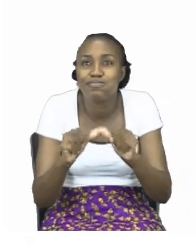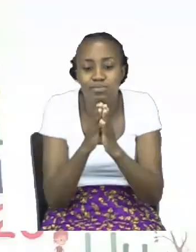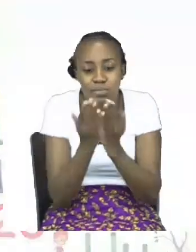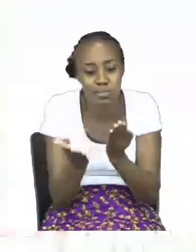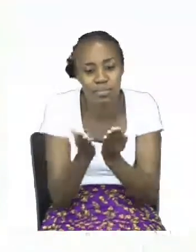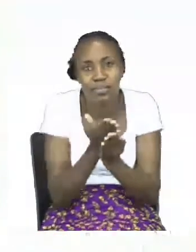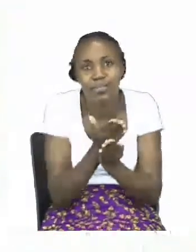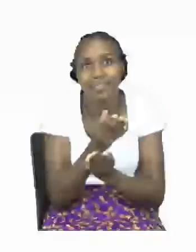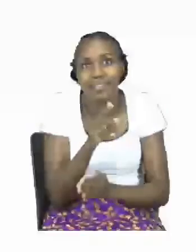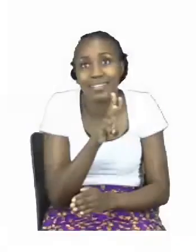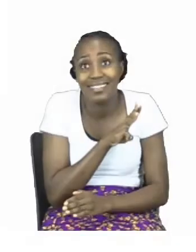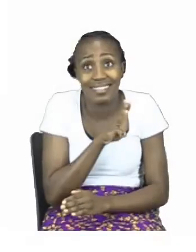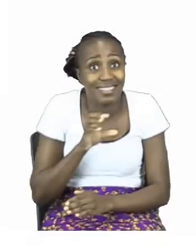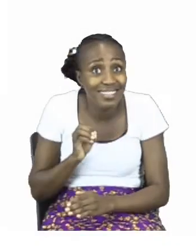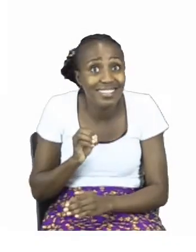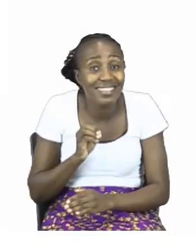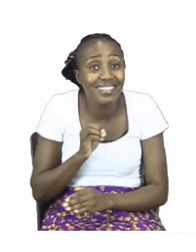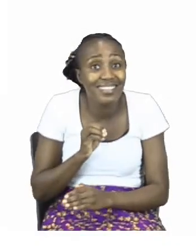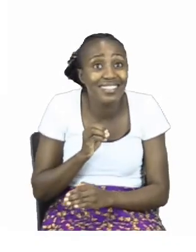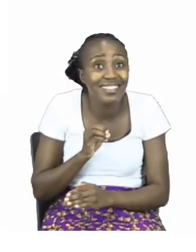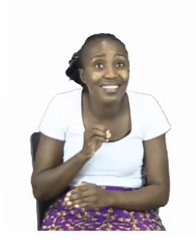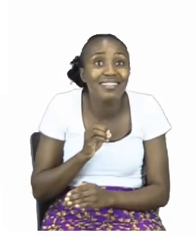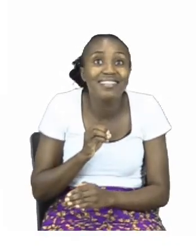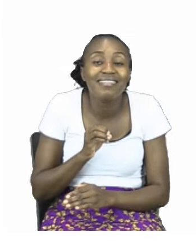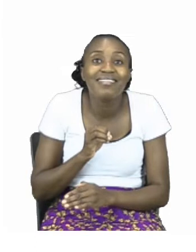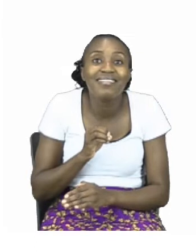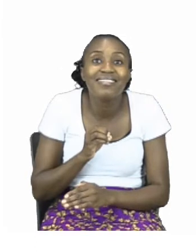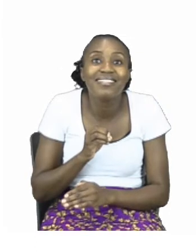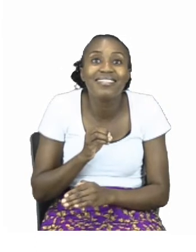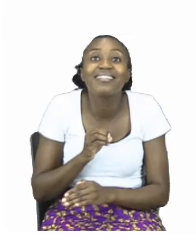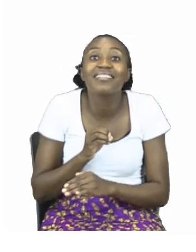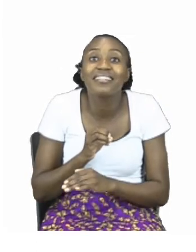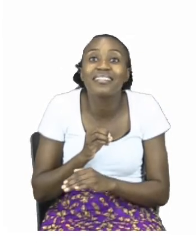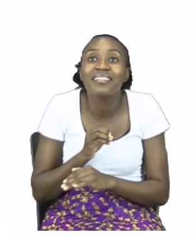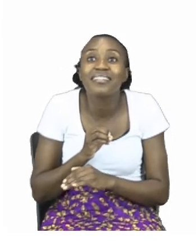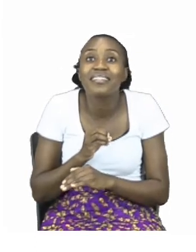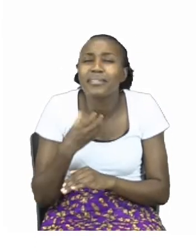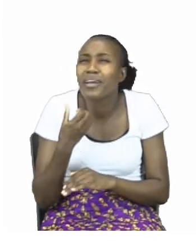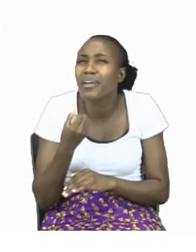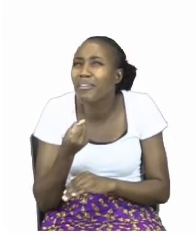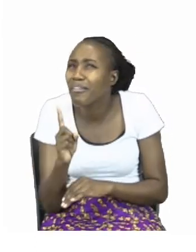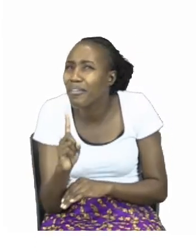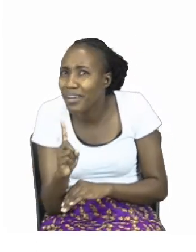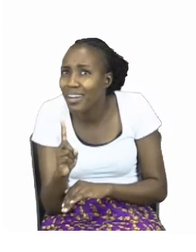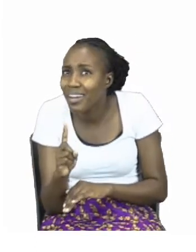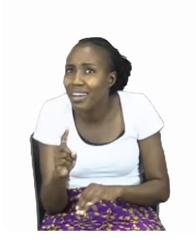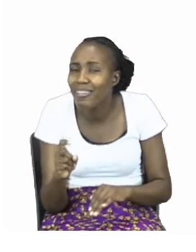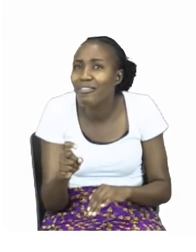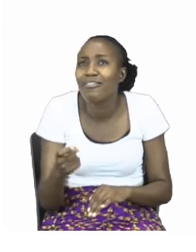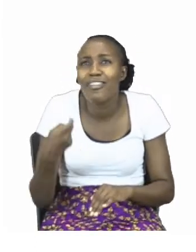page 30. Now for page 30, it looks like we have a beautiful